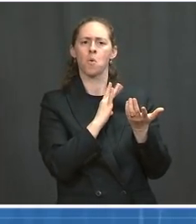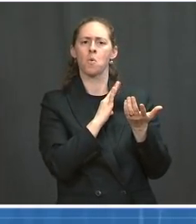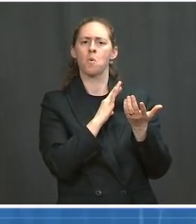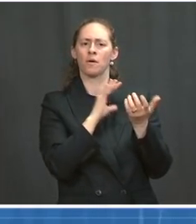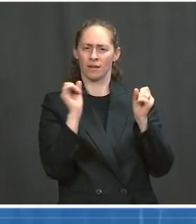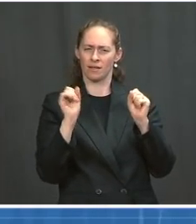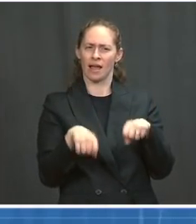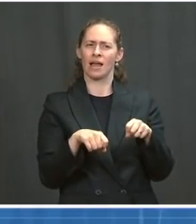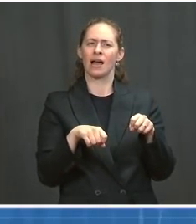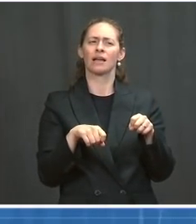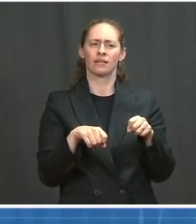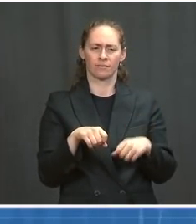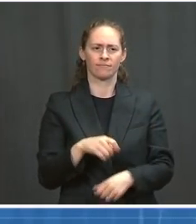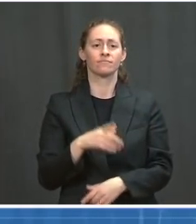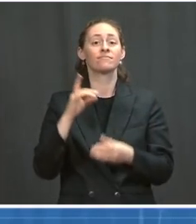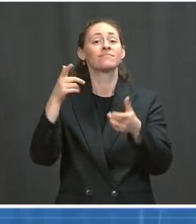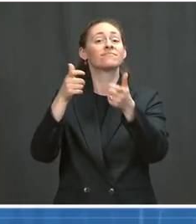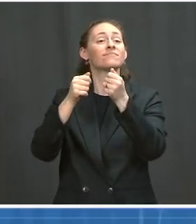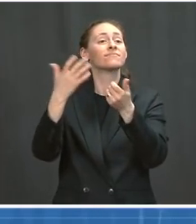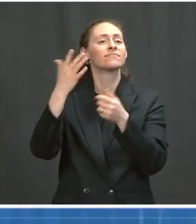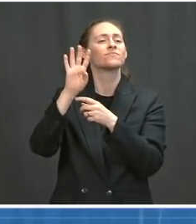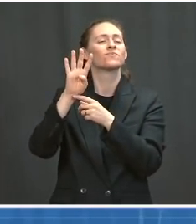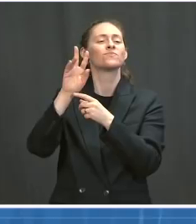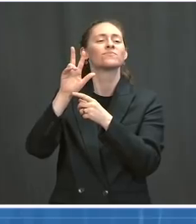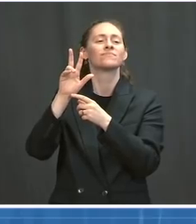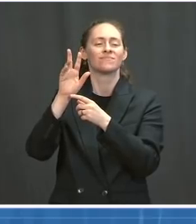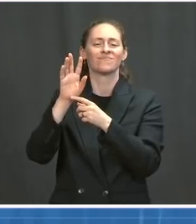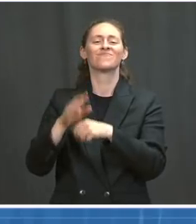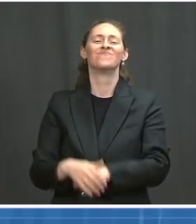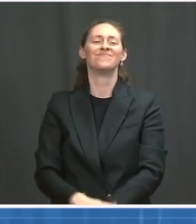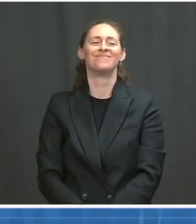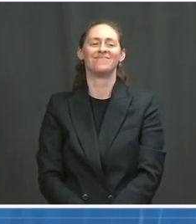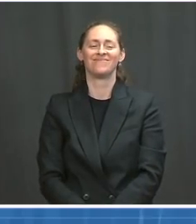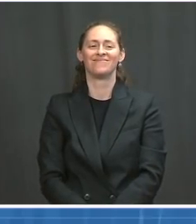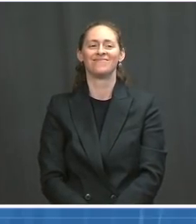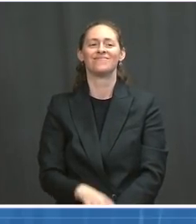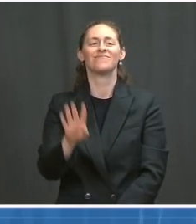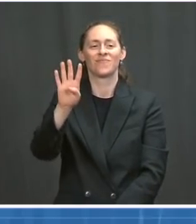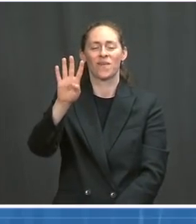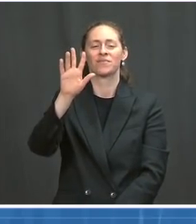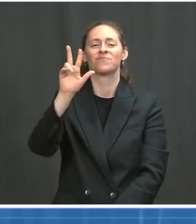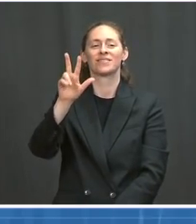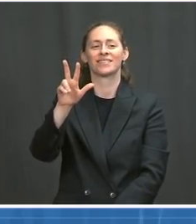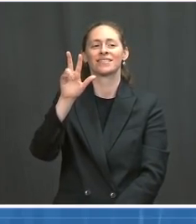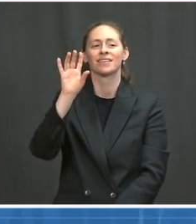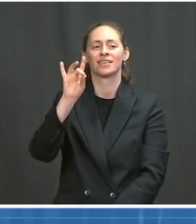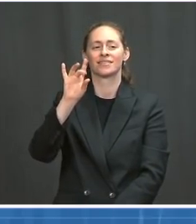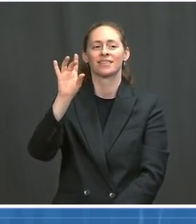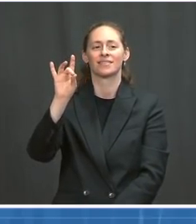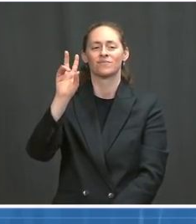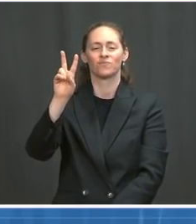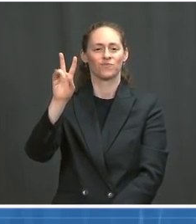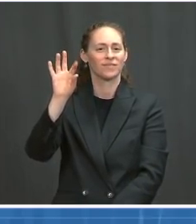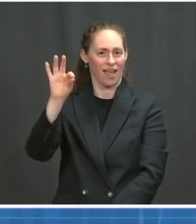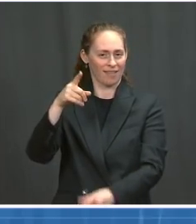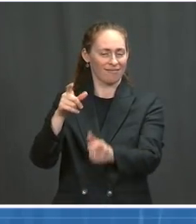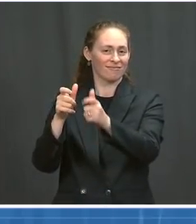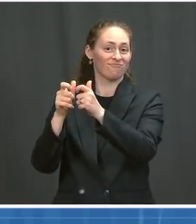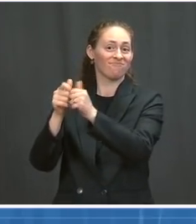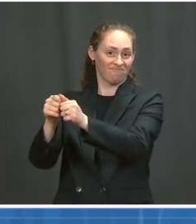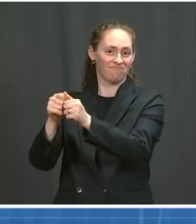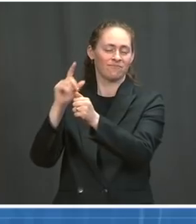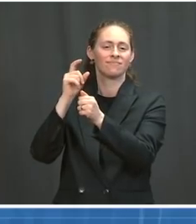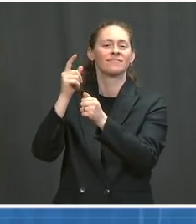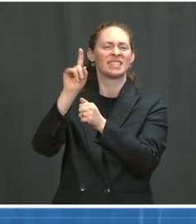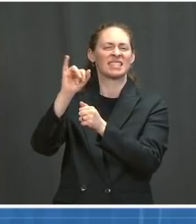number 438829, which spells get vax, or to 822862, which spells vacuna, and